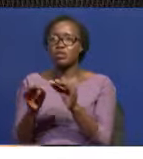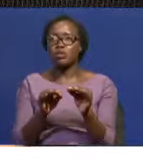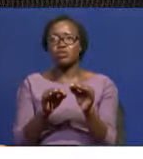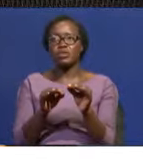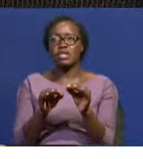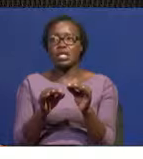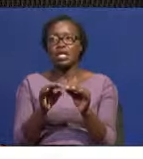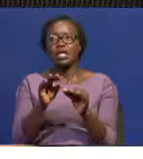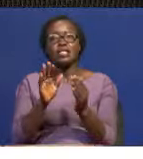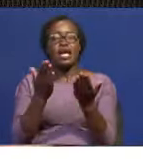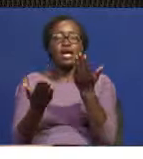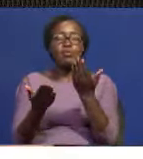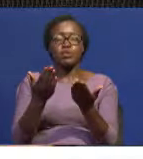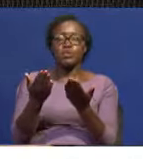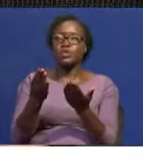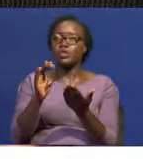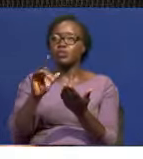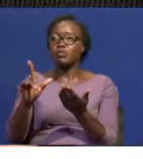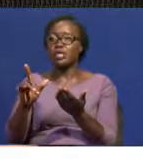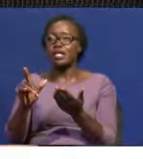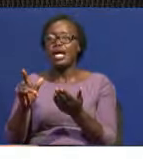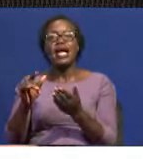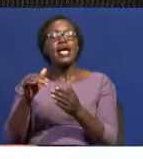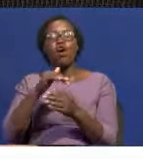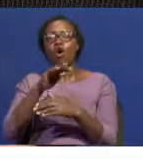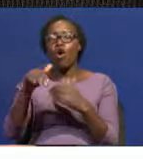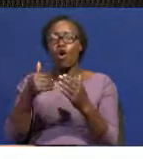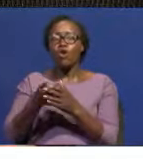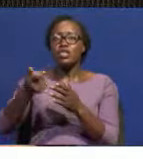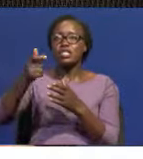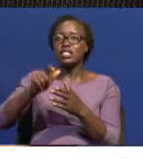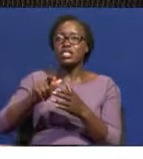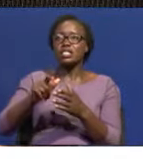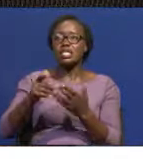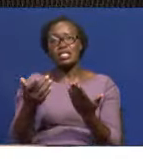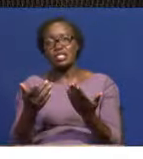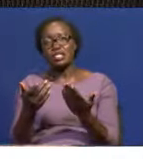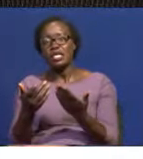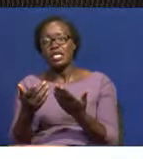appropriations bill, everyone wants to increase it. So that is irony that members of parliament want